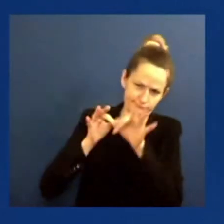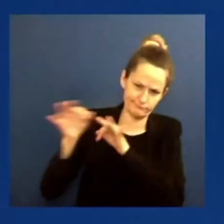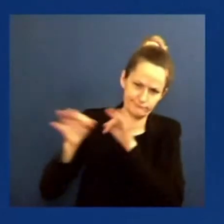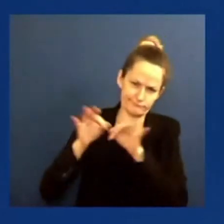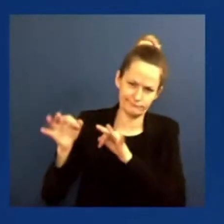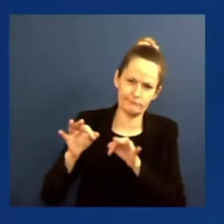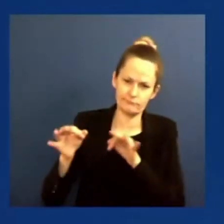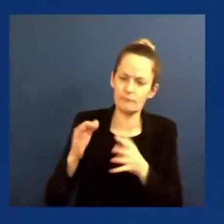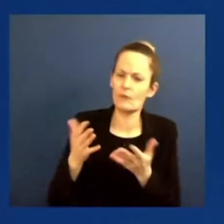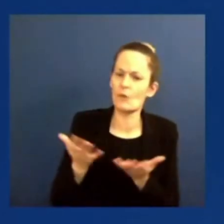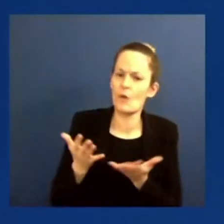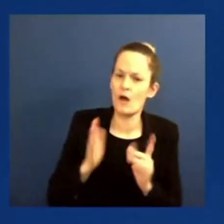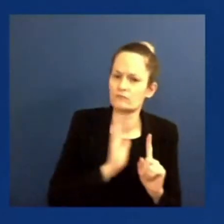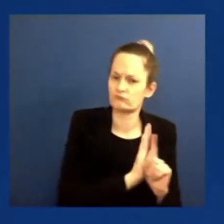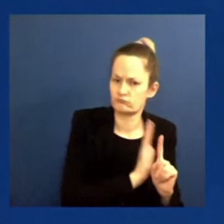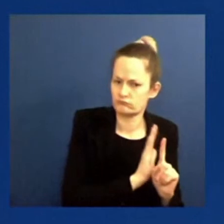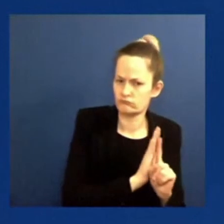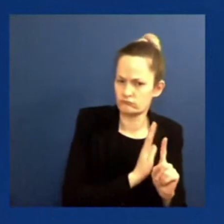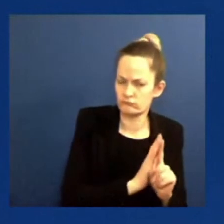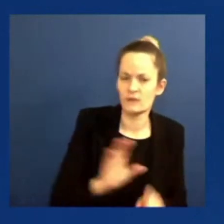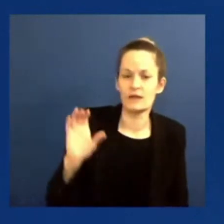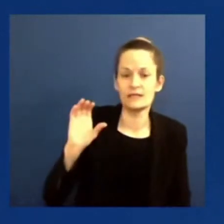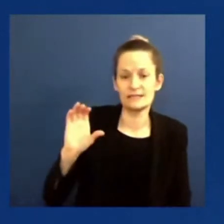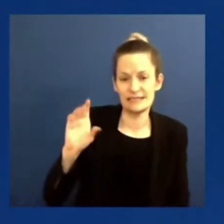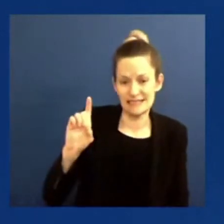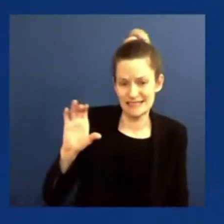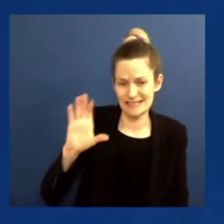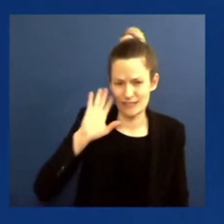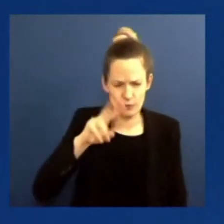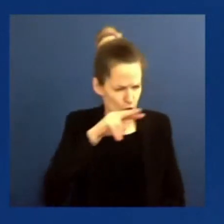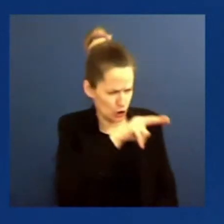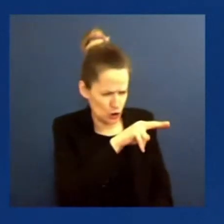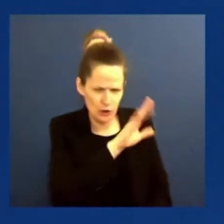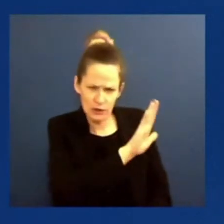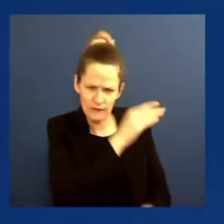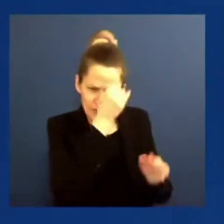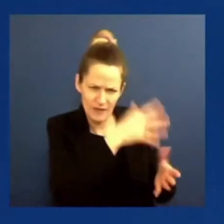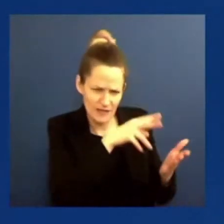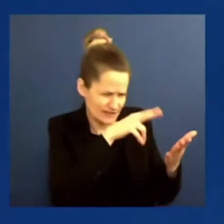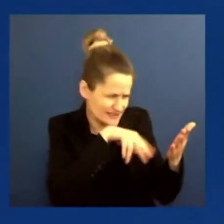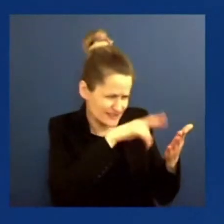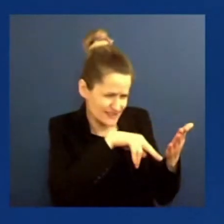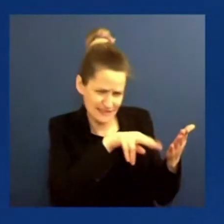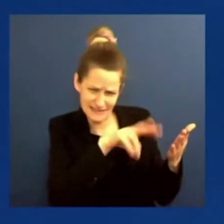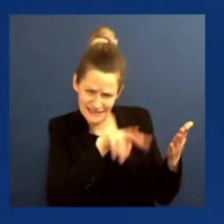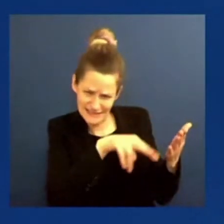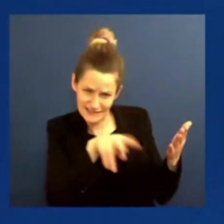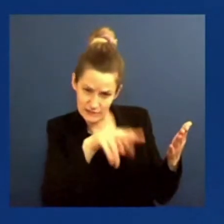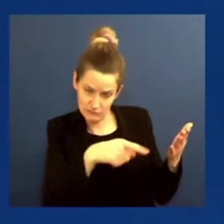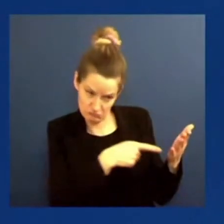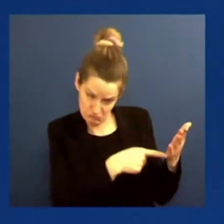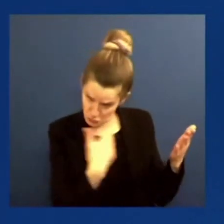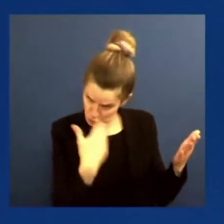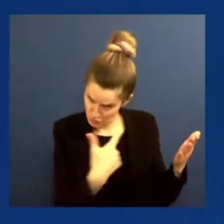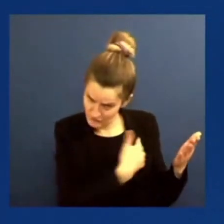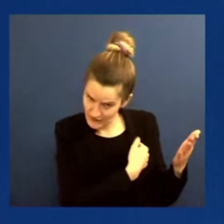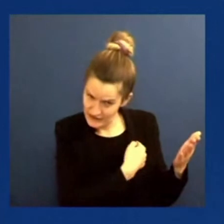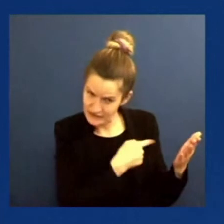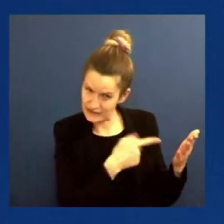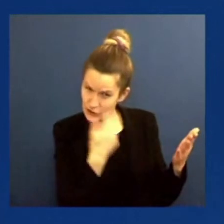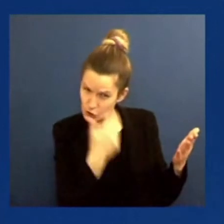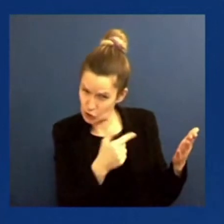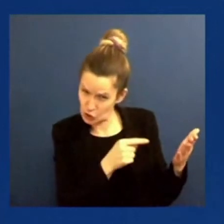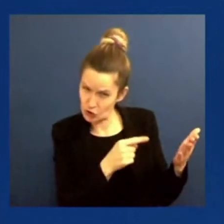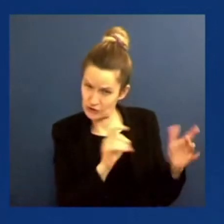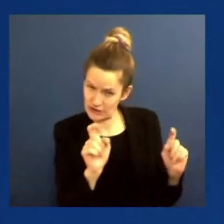of this particular product. I don't foresee any differences in the differentiation of the effectiveness or